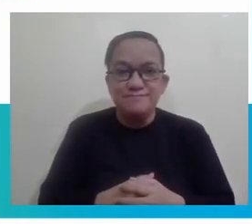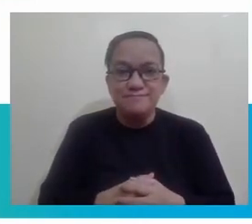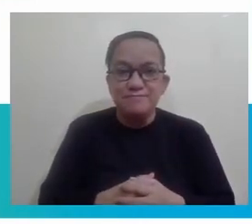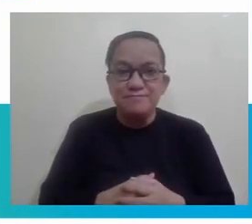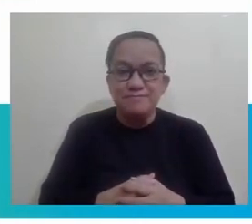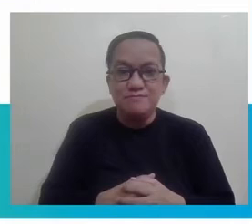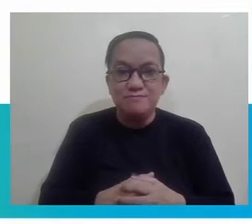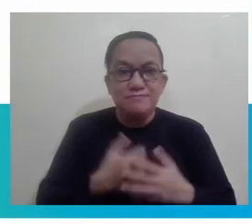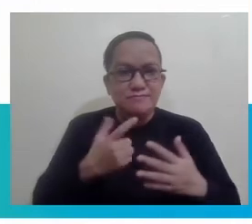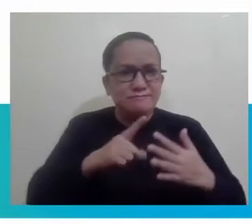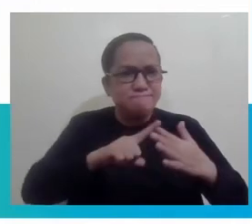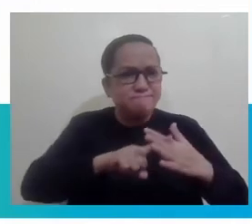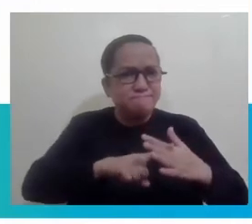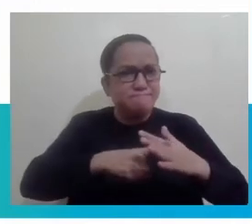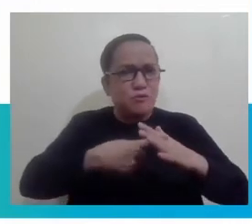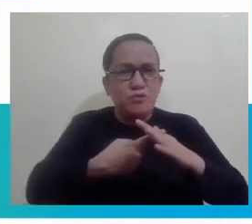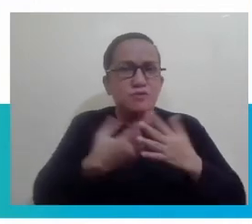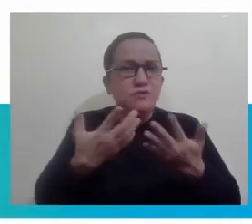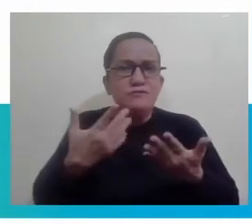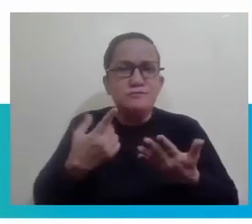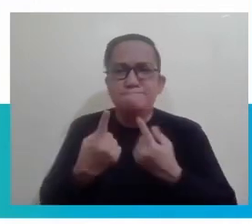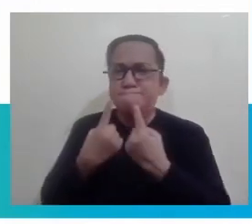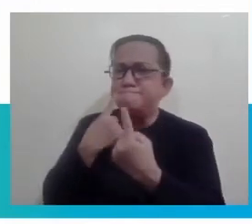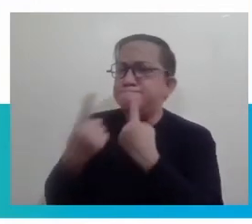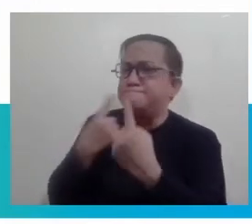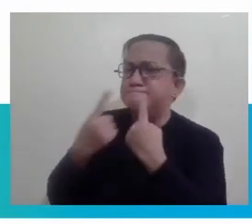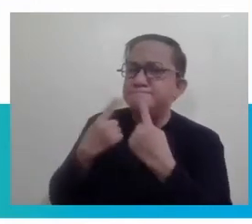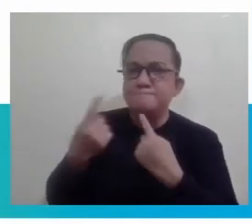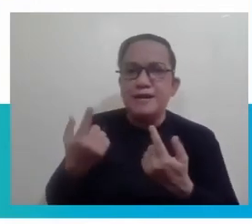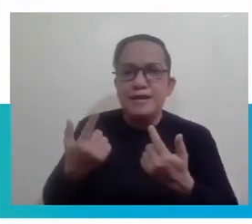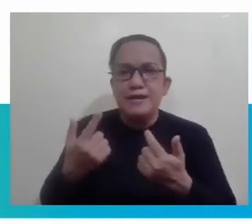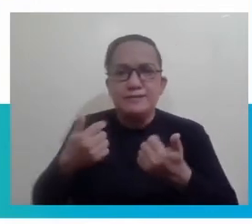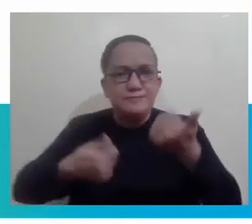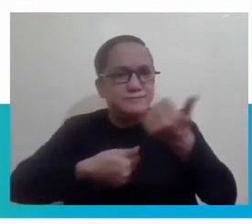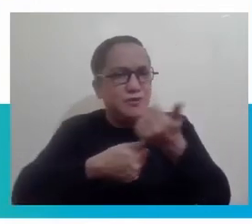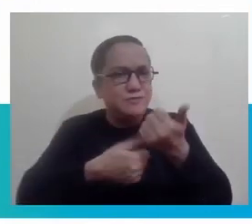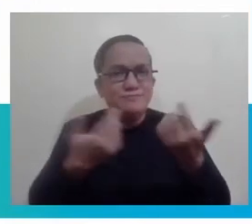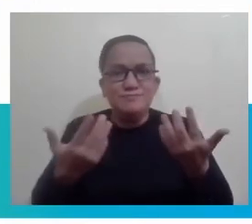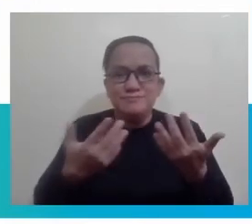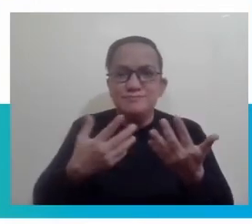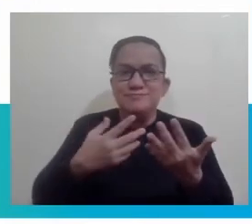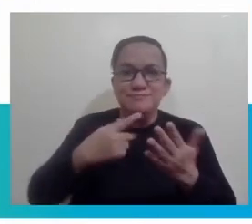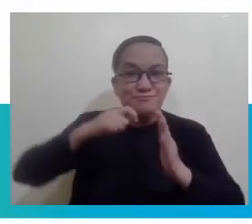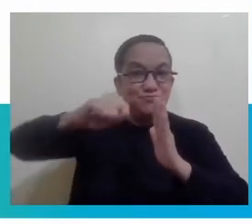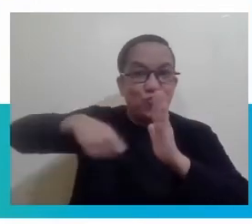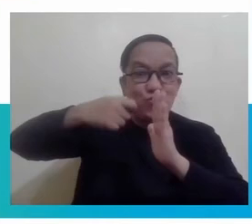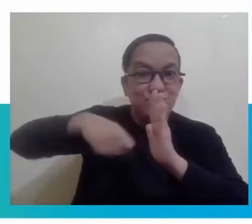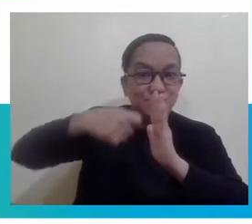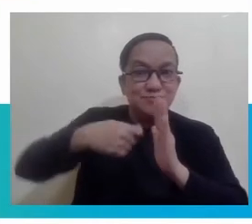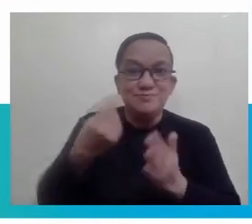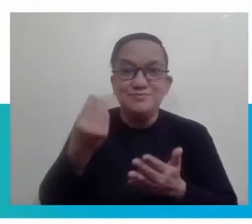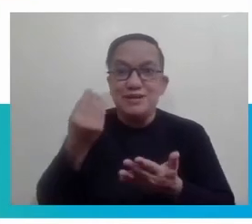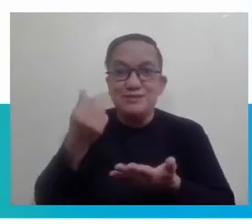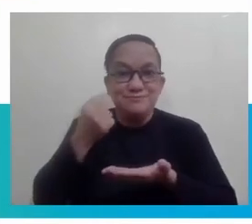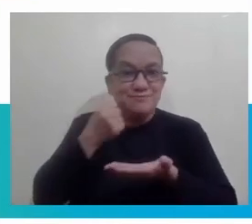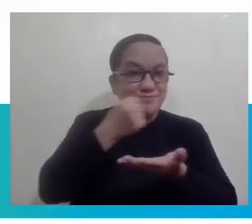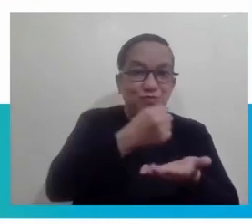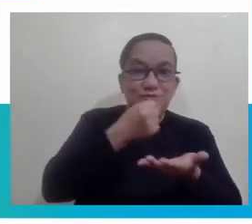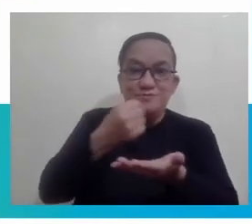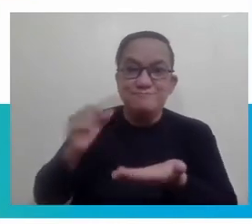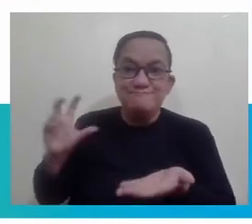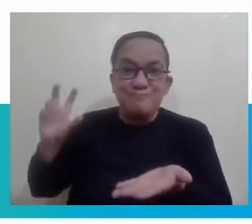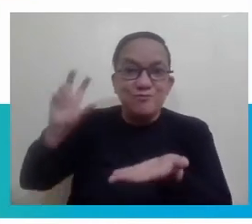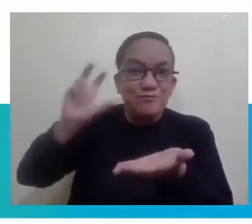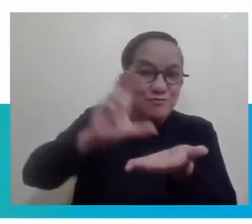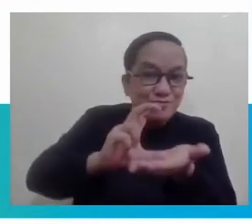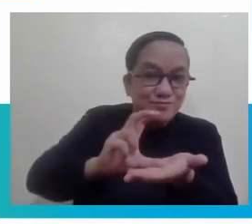technical assistance programs and how to secure access to grants to blend them with the loans that we provide from the banks. As